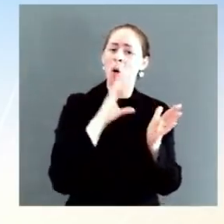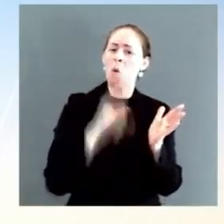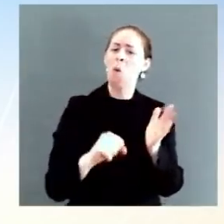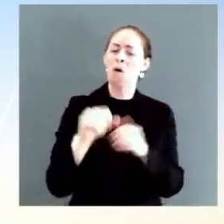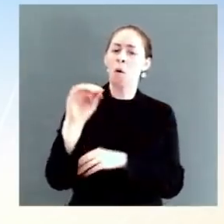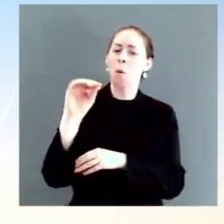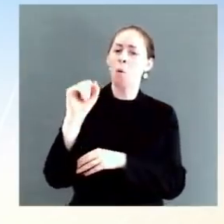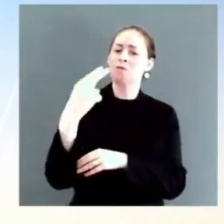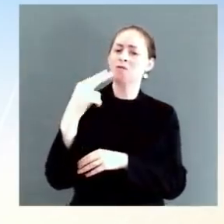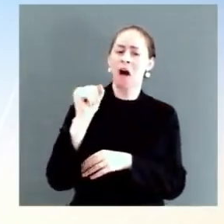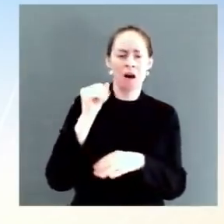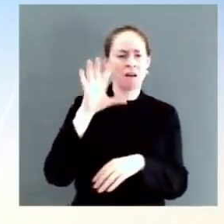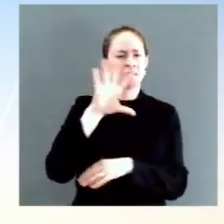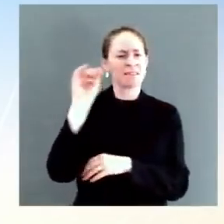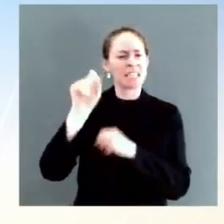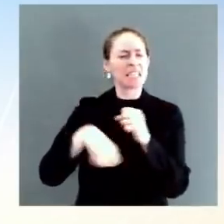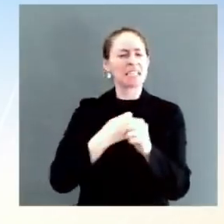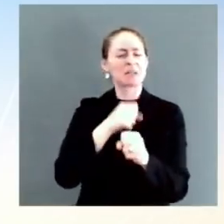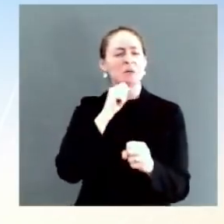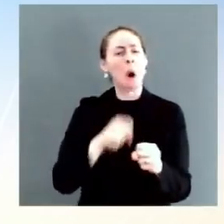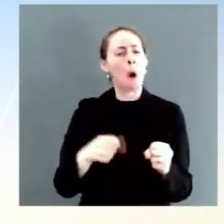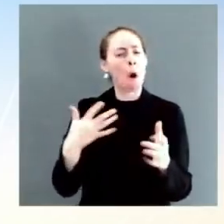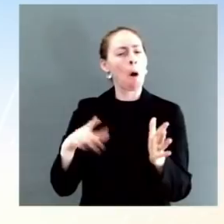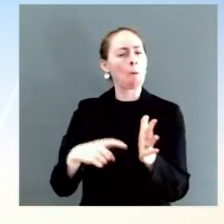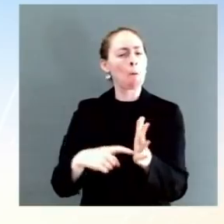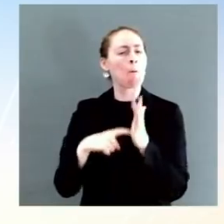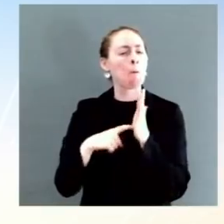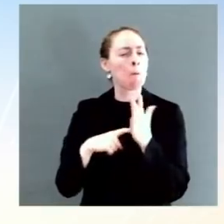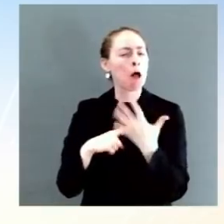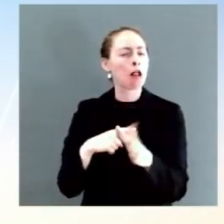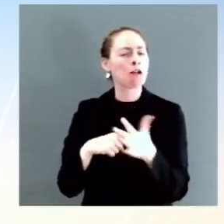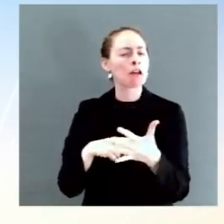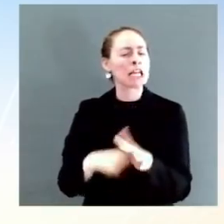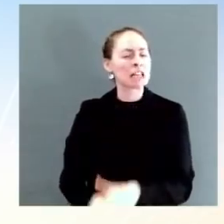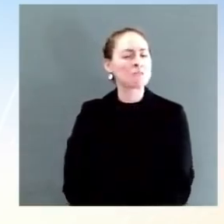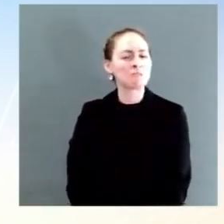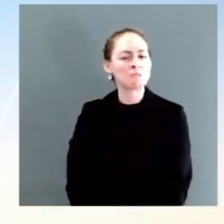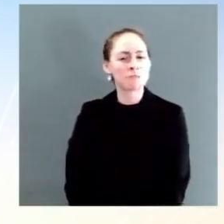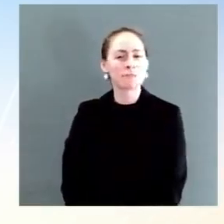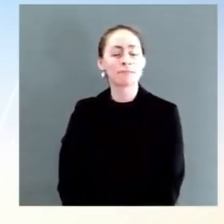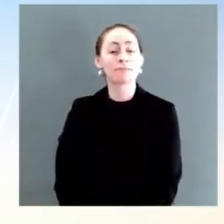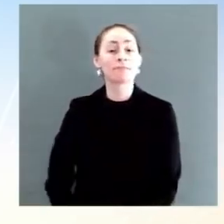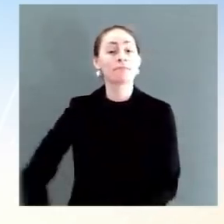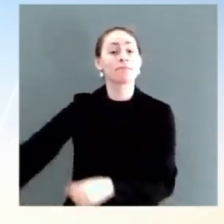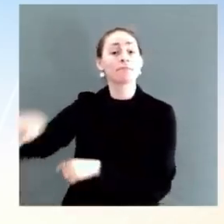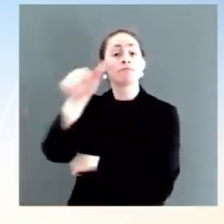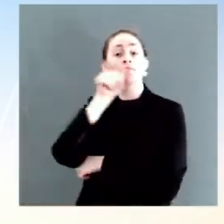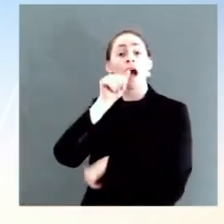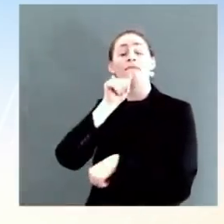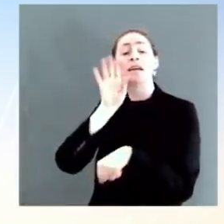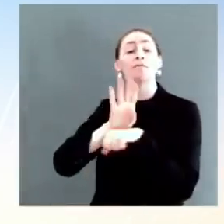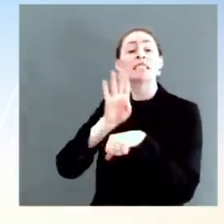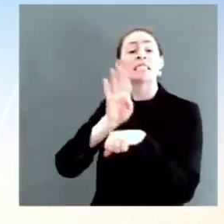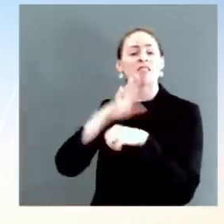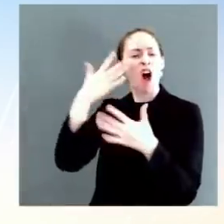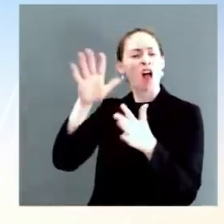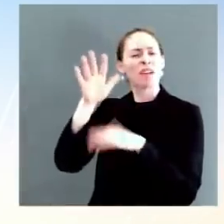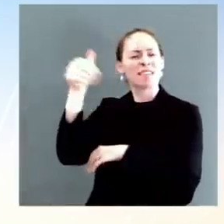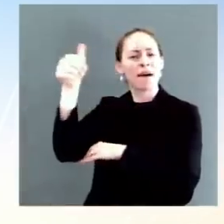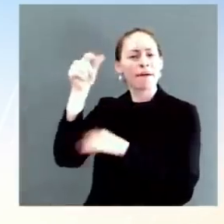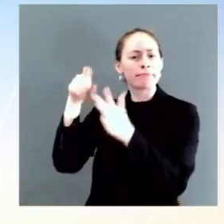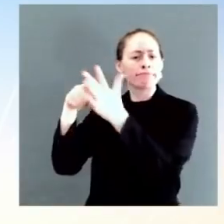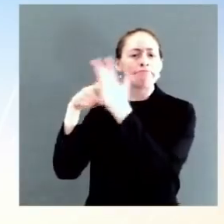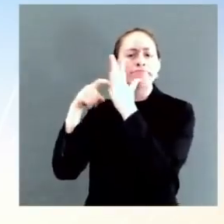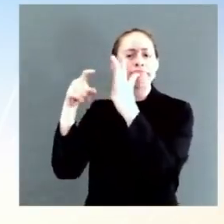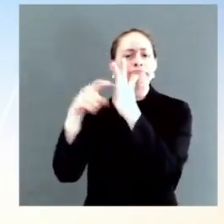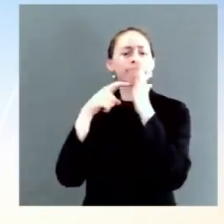that private sector companies, many of whom are just putting in place steps to protect their workforces, have every right to do that. That helps their workforce, that